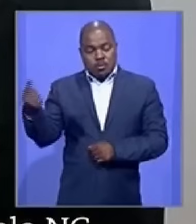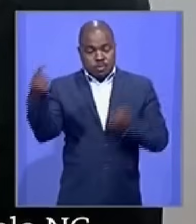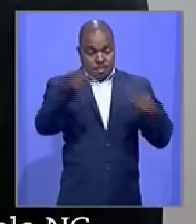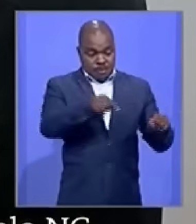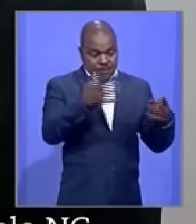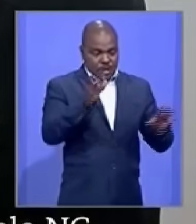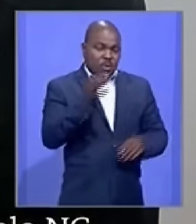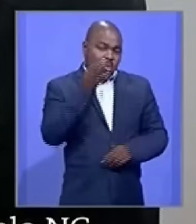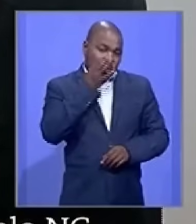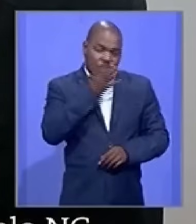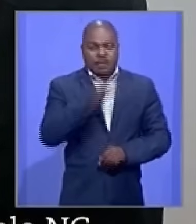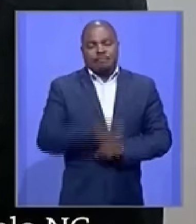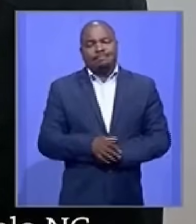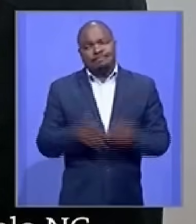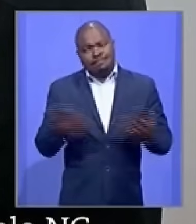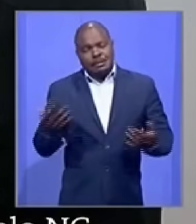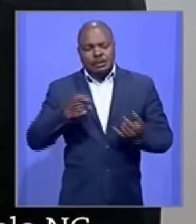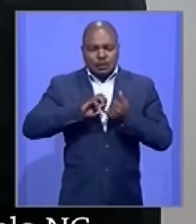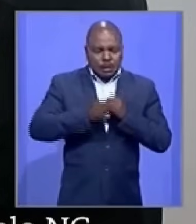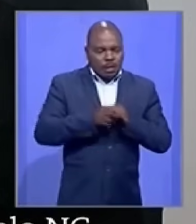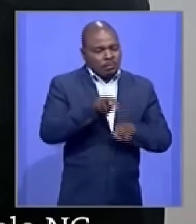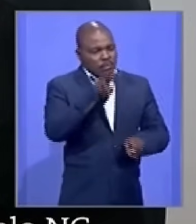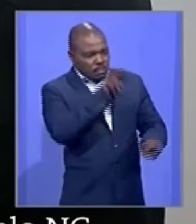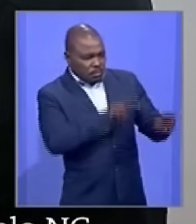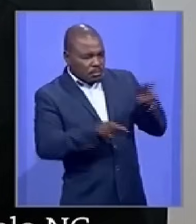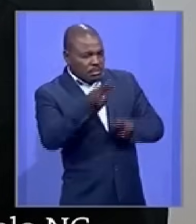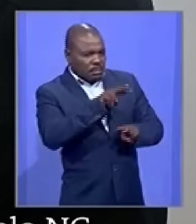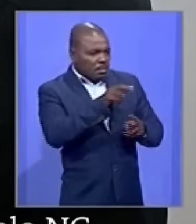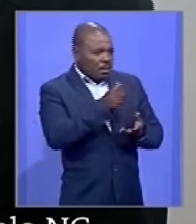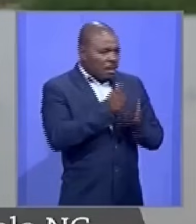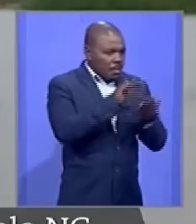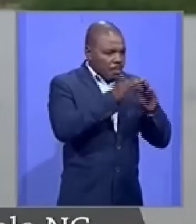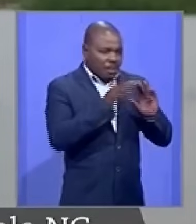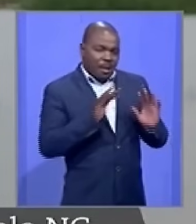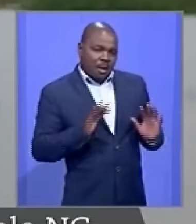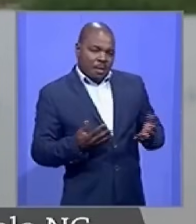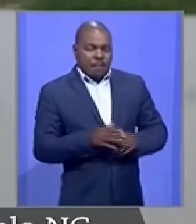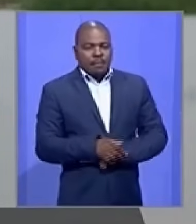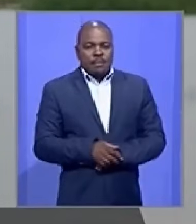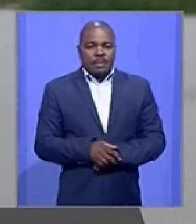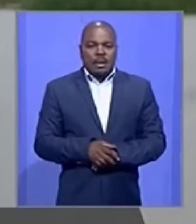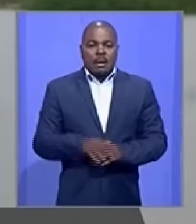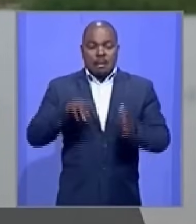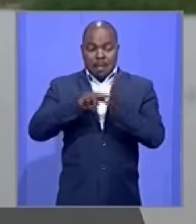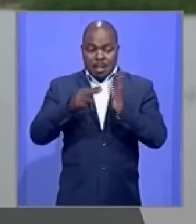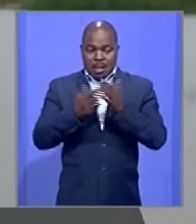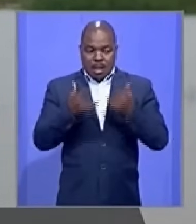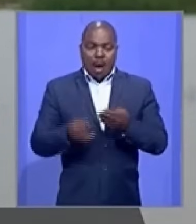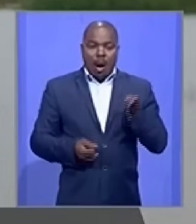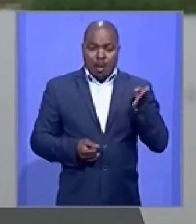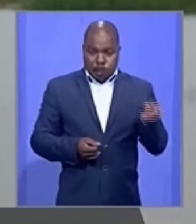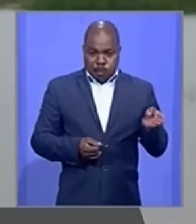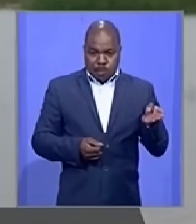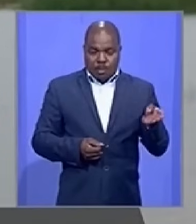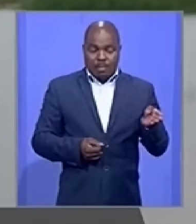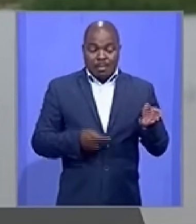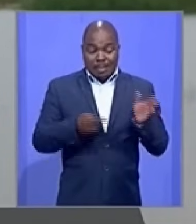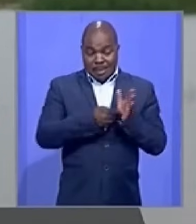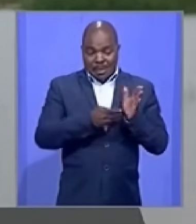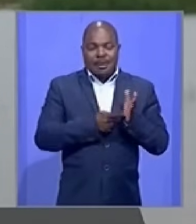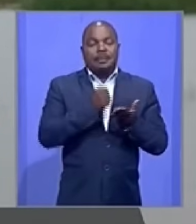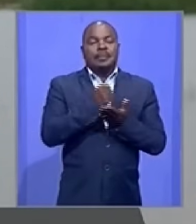sena o re ha jwale ba ntse ba lekola maemo hore ba thuse baahi. Plans that are there currently is to ensure that